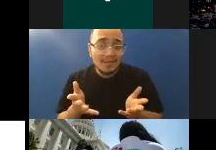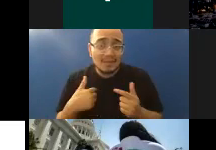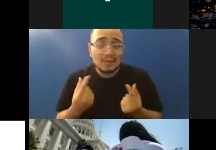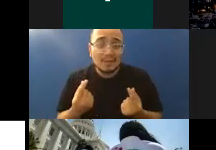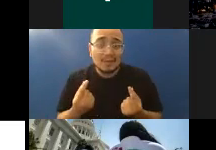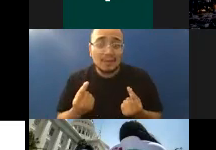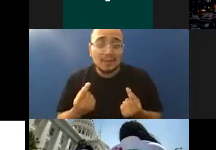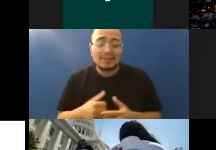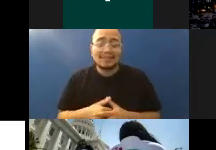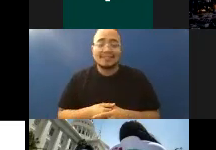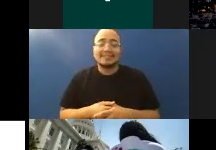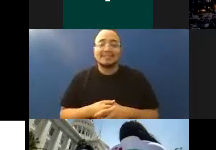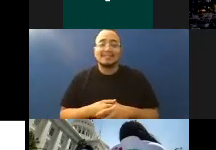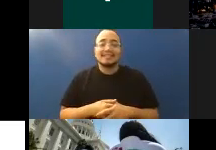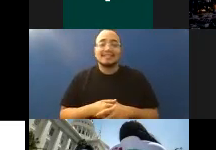We can hear you, Tahira.